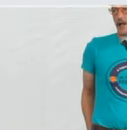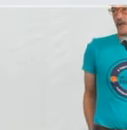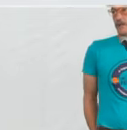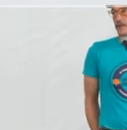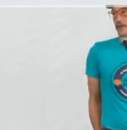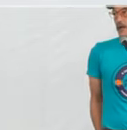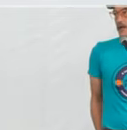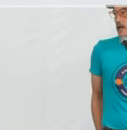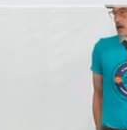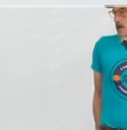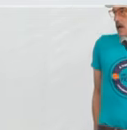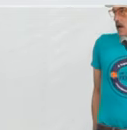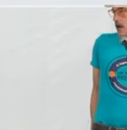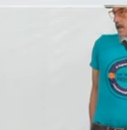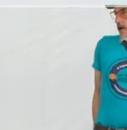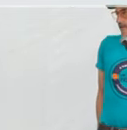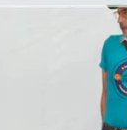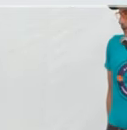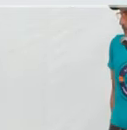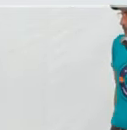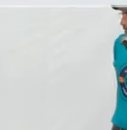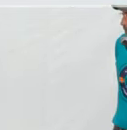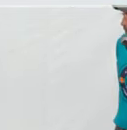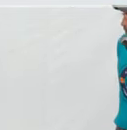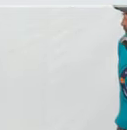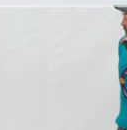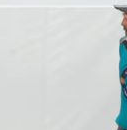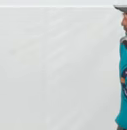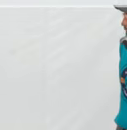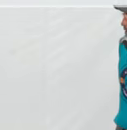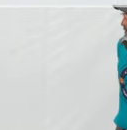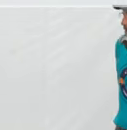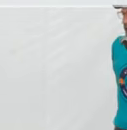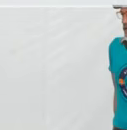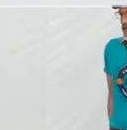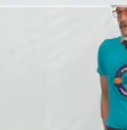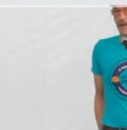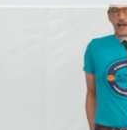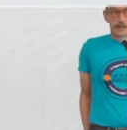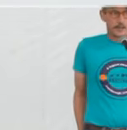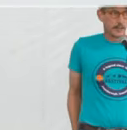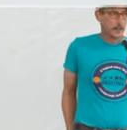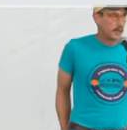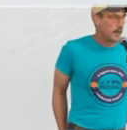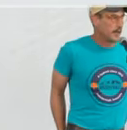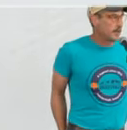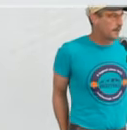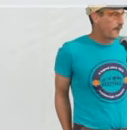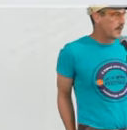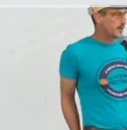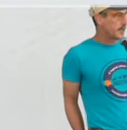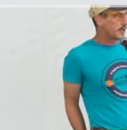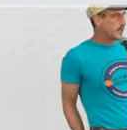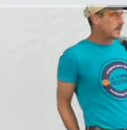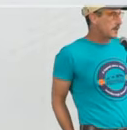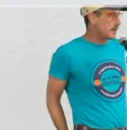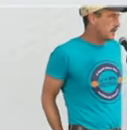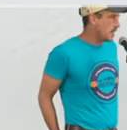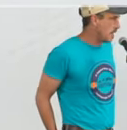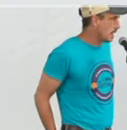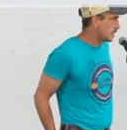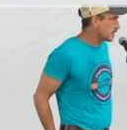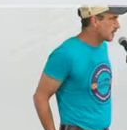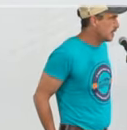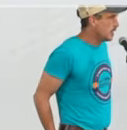Half Dollar, West Virginia. And my fourth grade teacher was a woman named Mrs. Baird. And no offense to any teachers